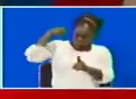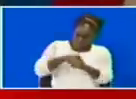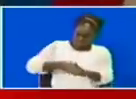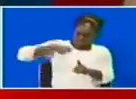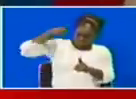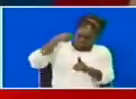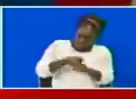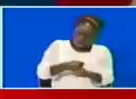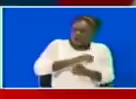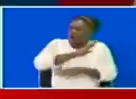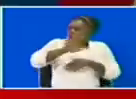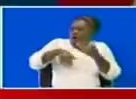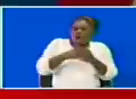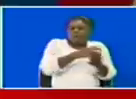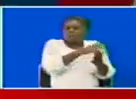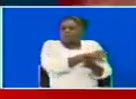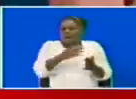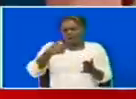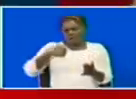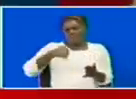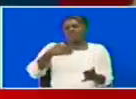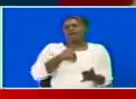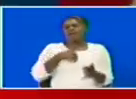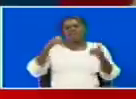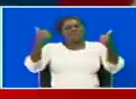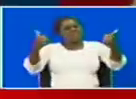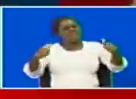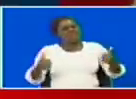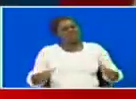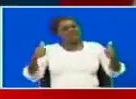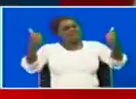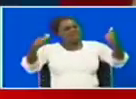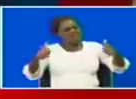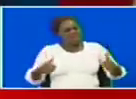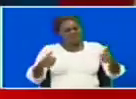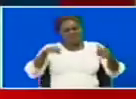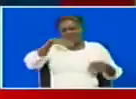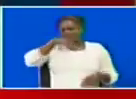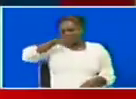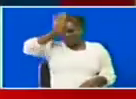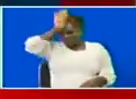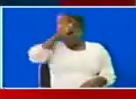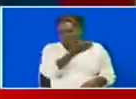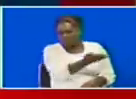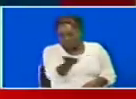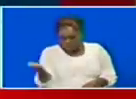every breath in my body and I will never ever let you